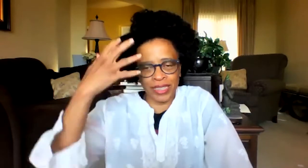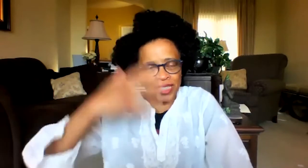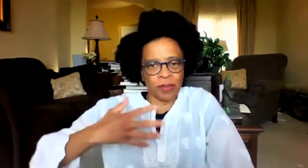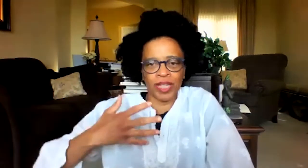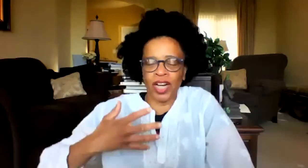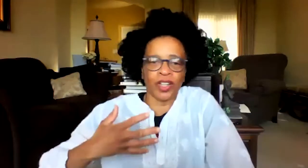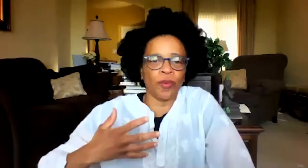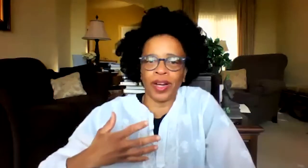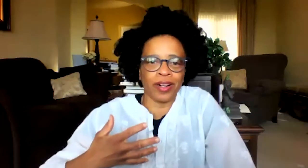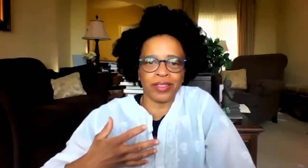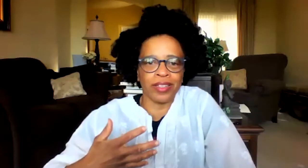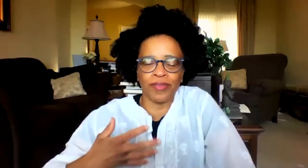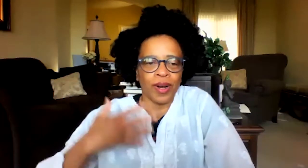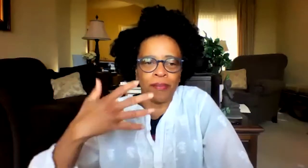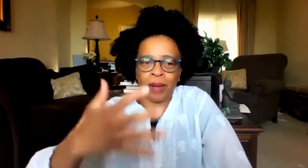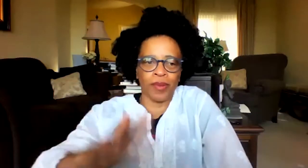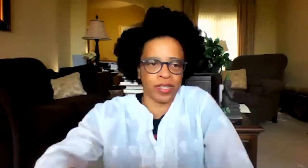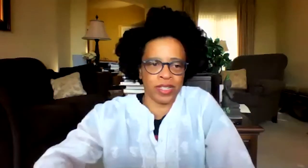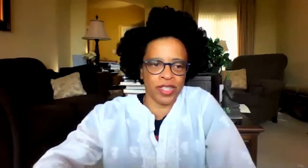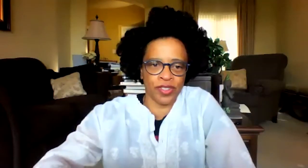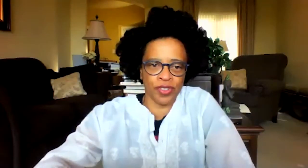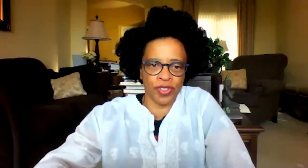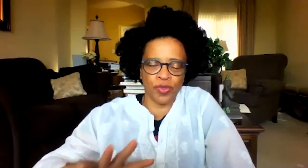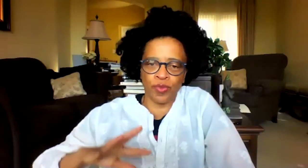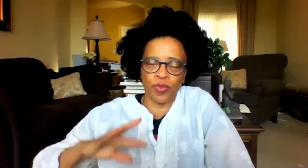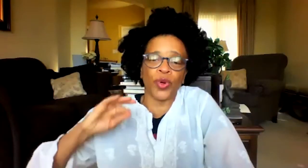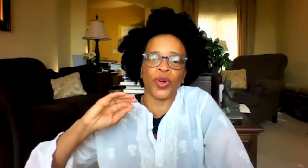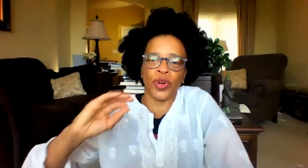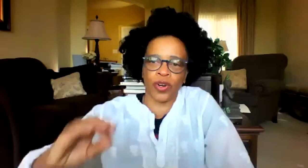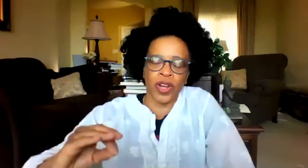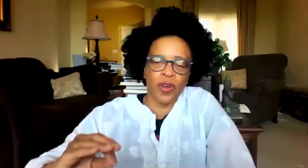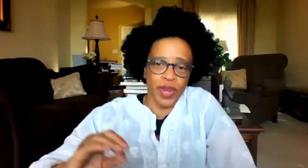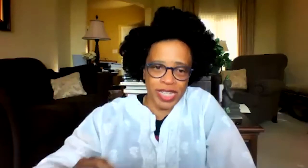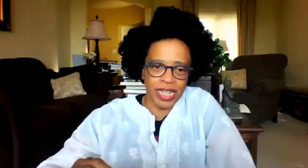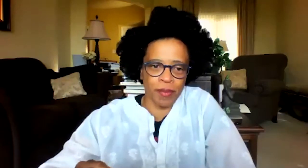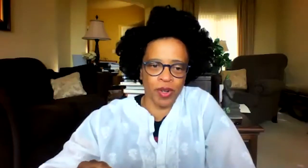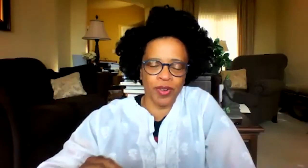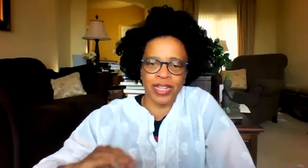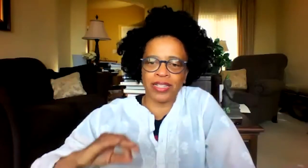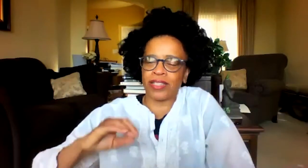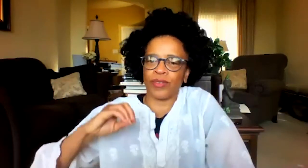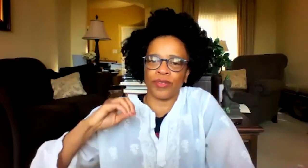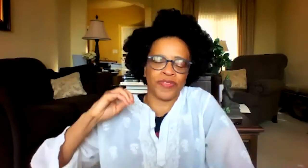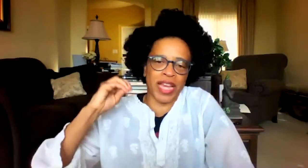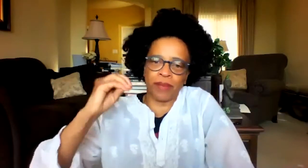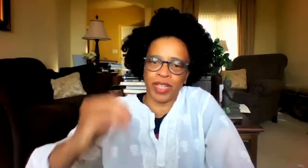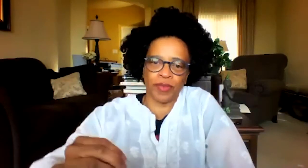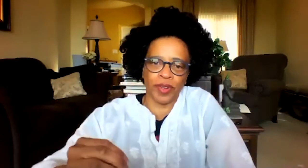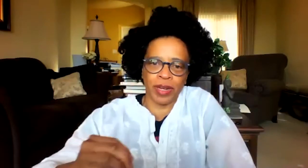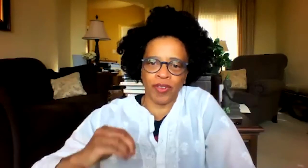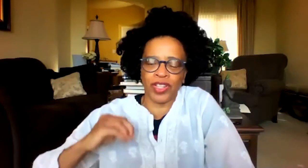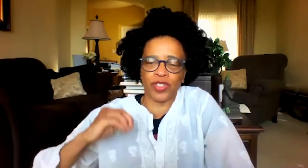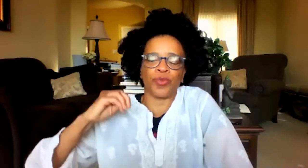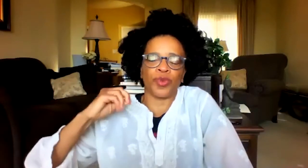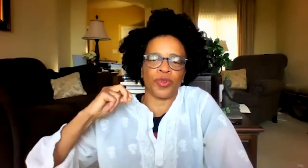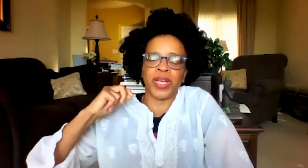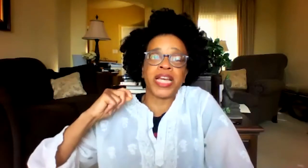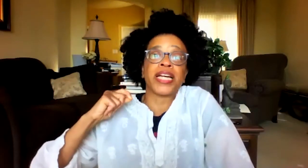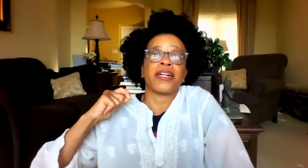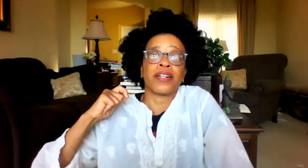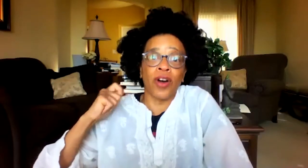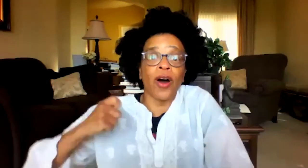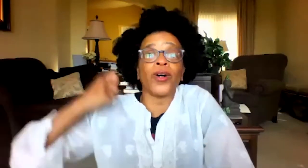to continue to be unaware of what my brothers and sisters who were recent immigrants, whose families were immigrants, who